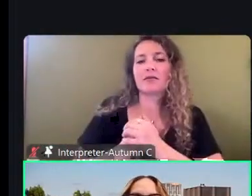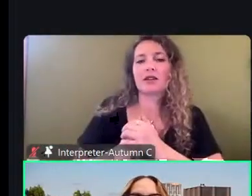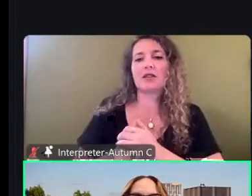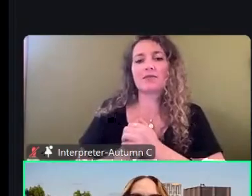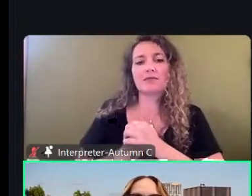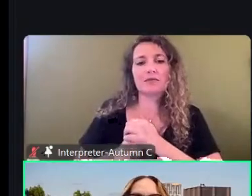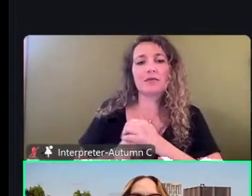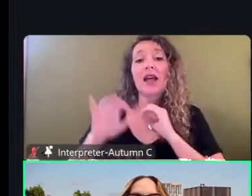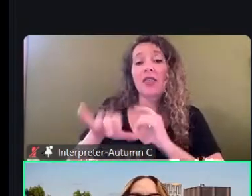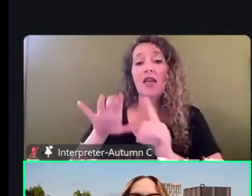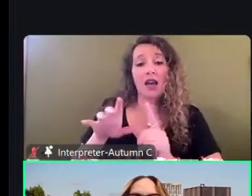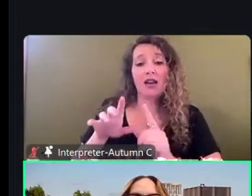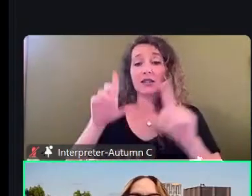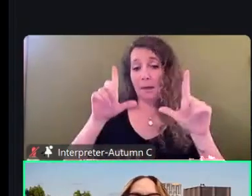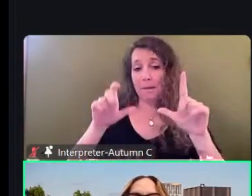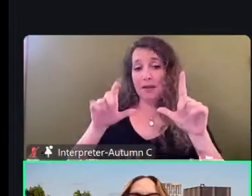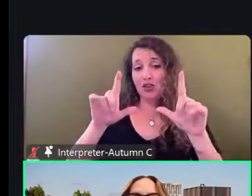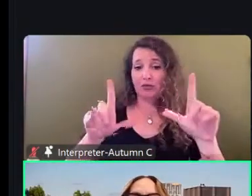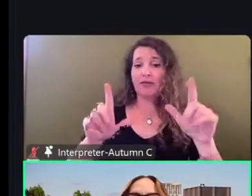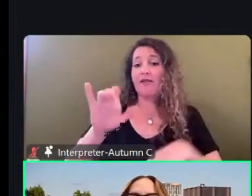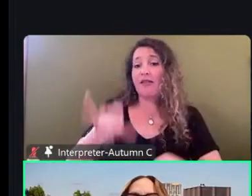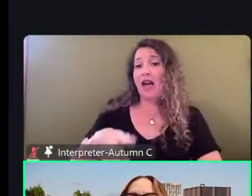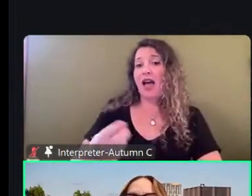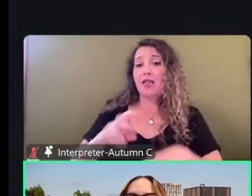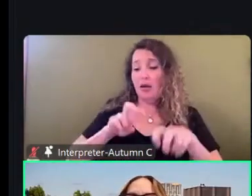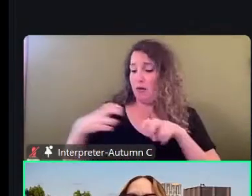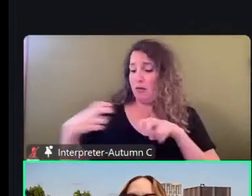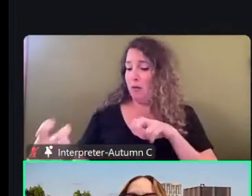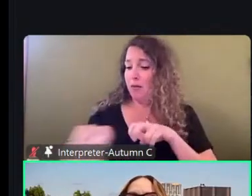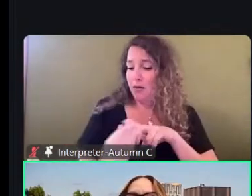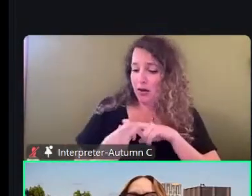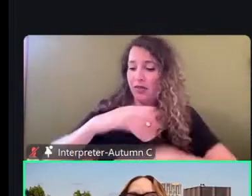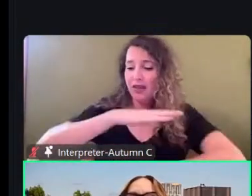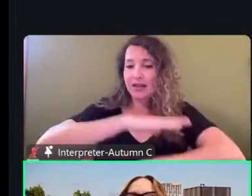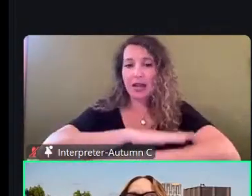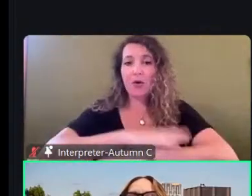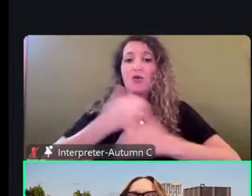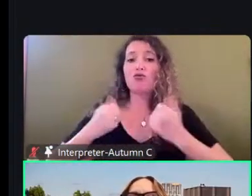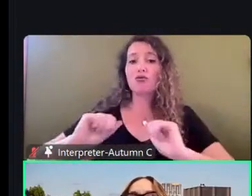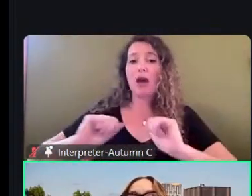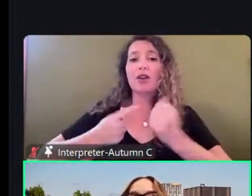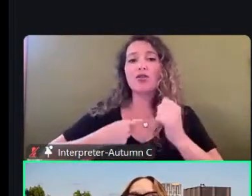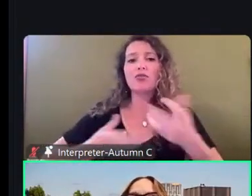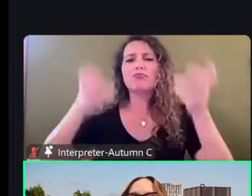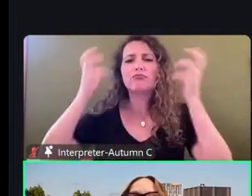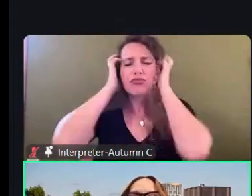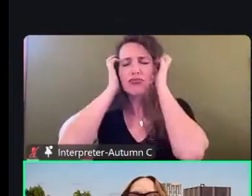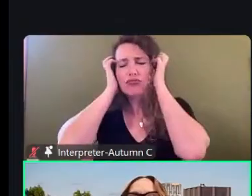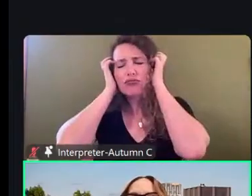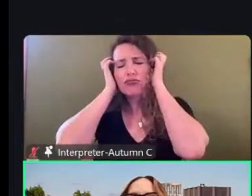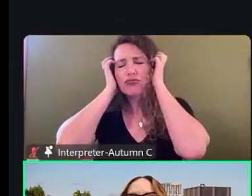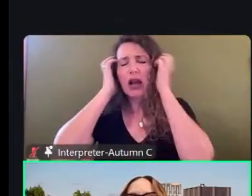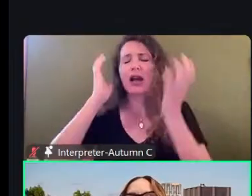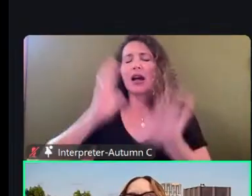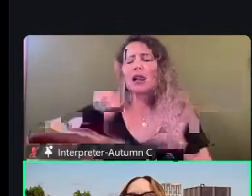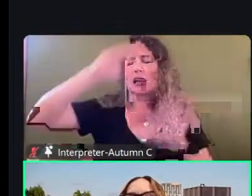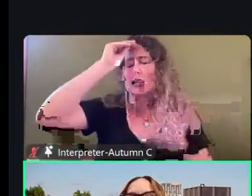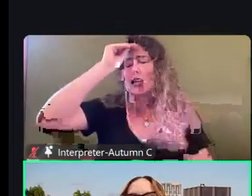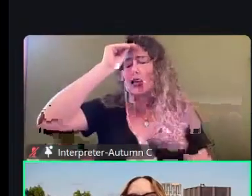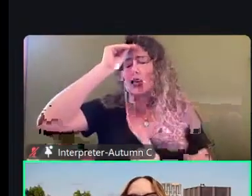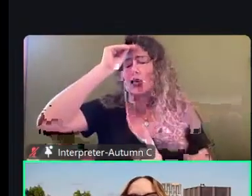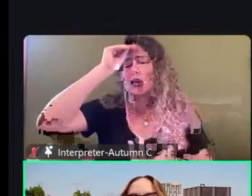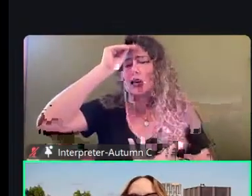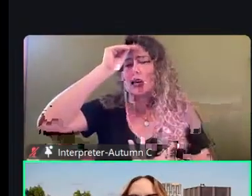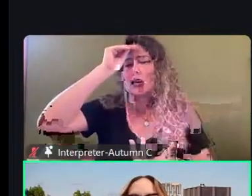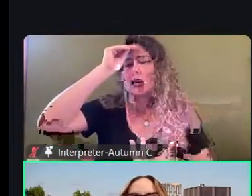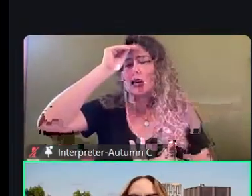just a screenshot of that. The students are standing and sitting around a table trying to, with their headphones on, listening to what the speaker